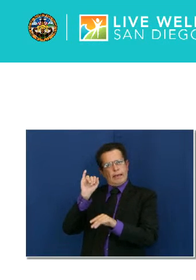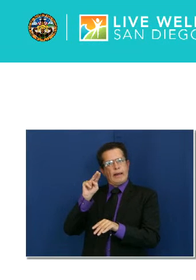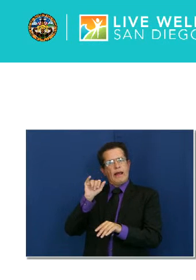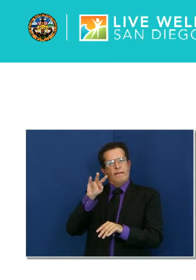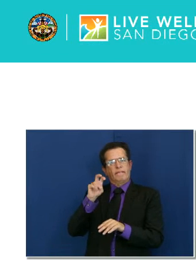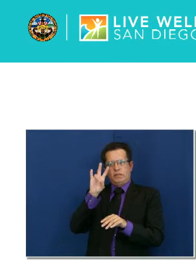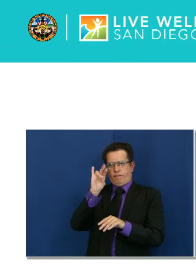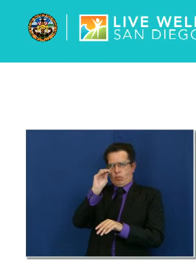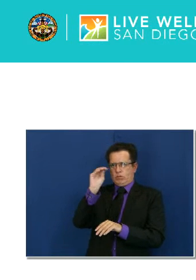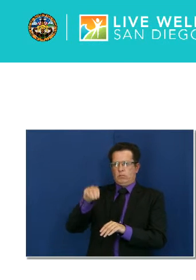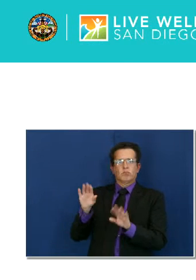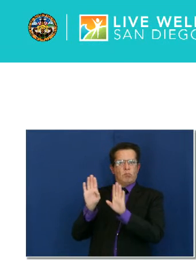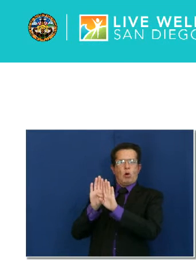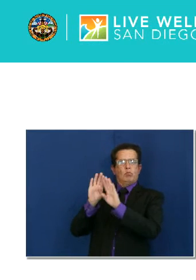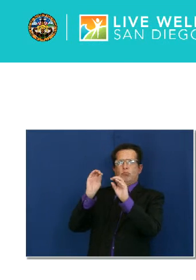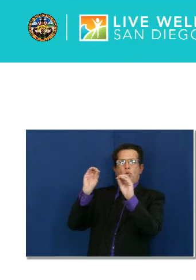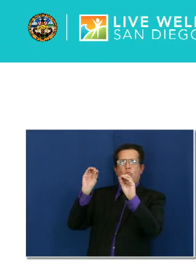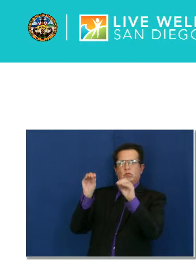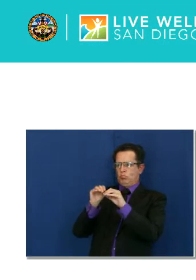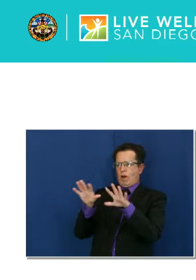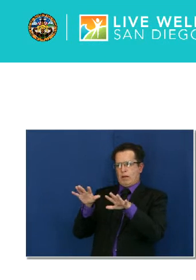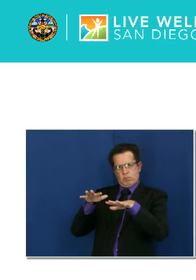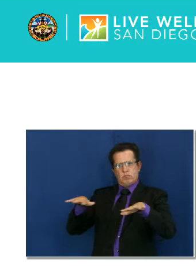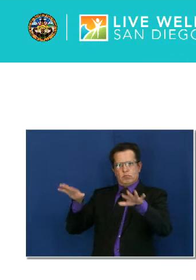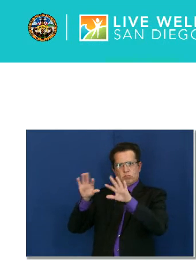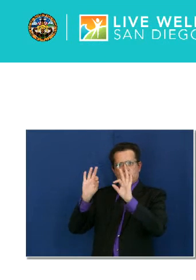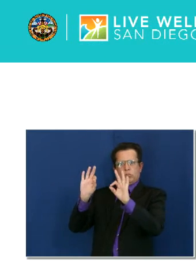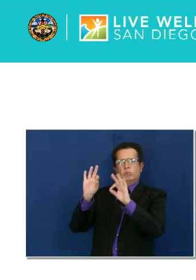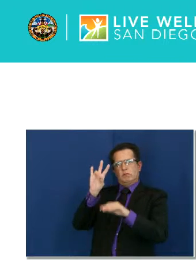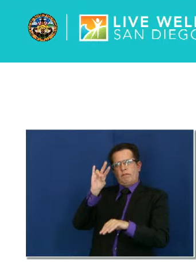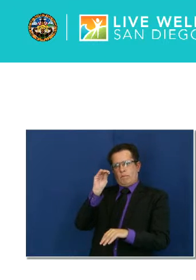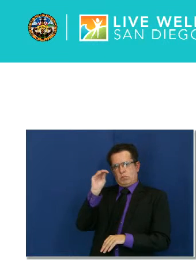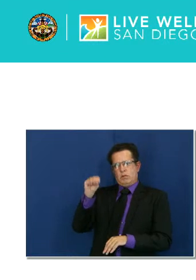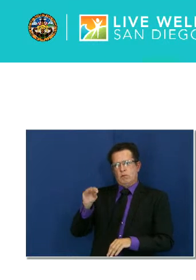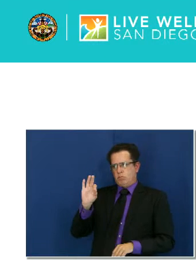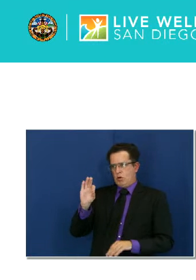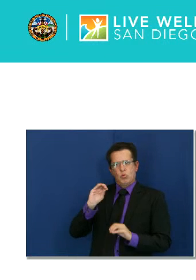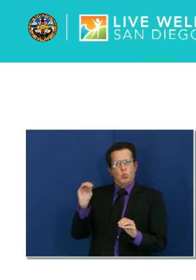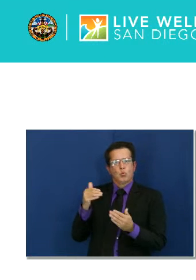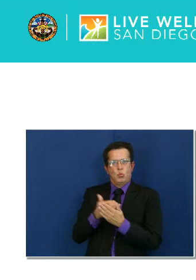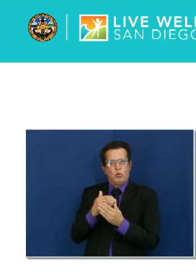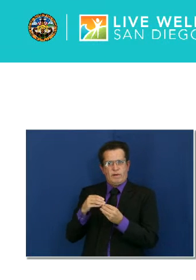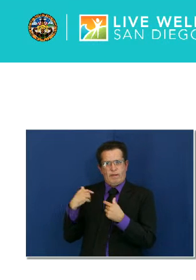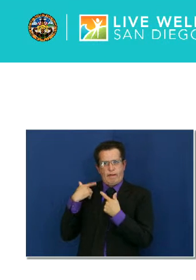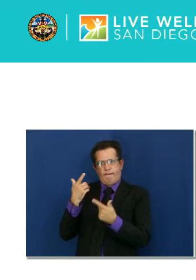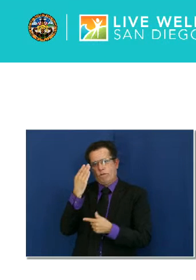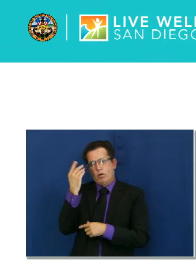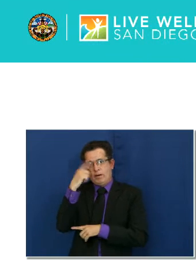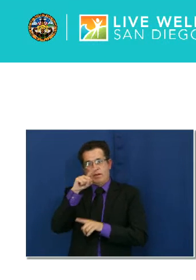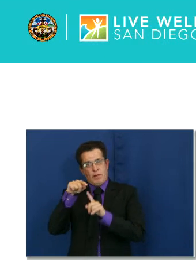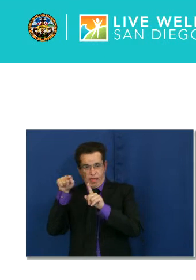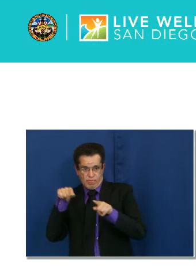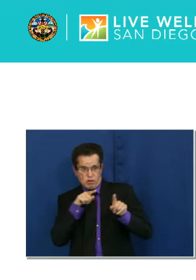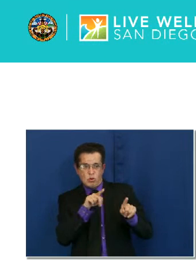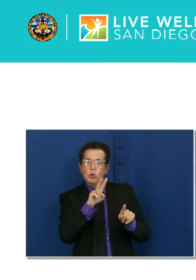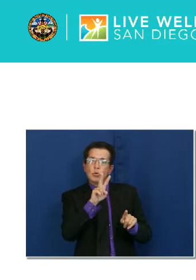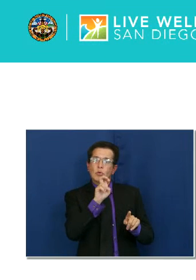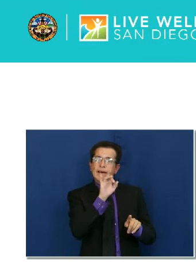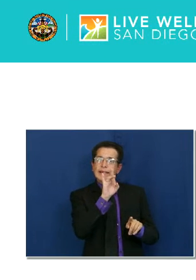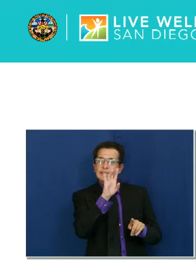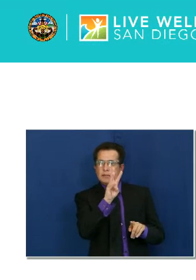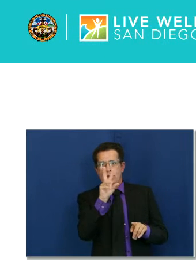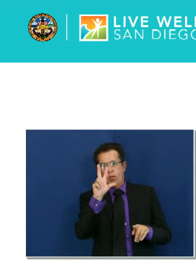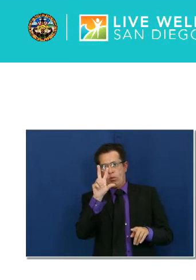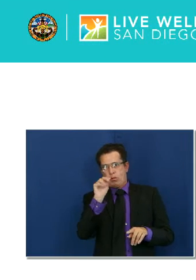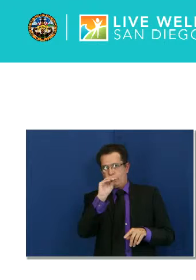inactive, meaning there are no new cases in the past 14 days. On the other hand, 286 or 30%